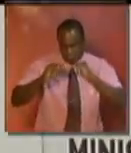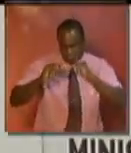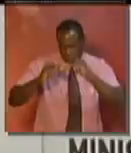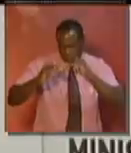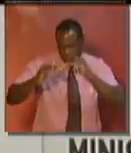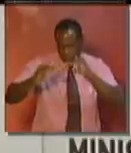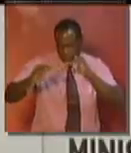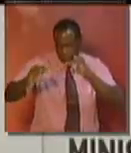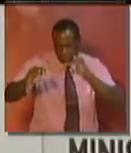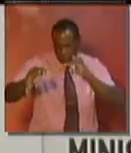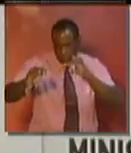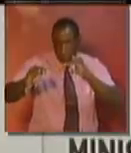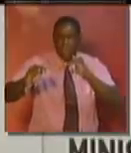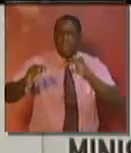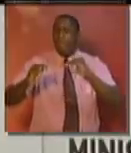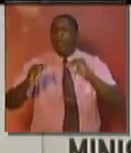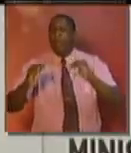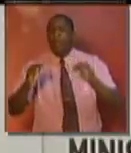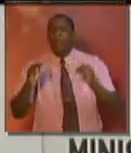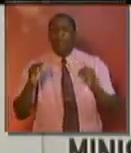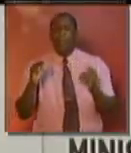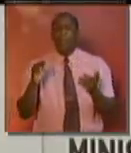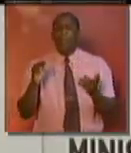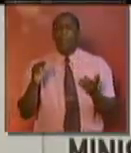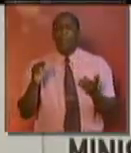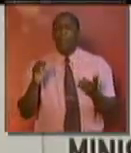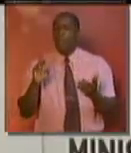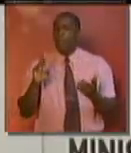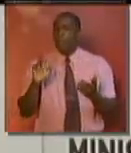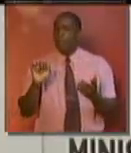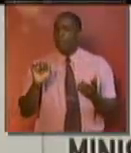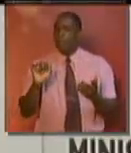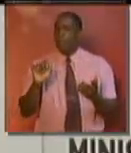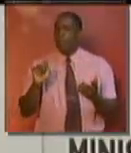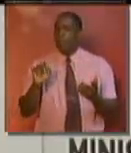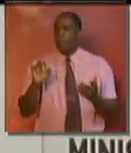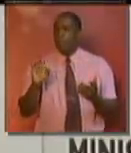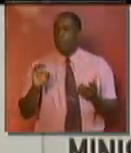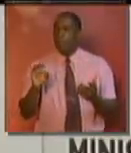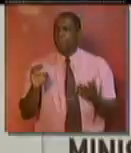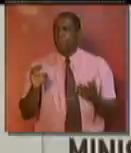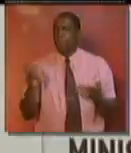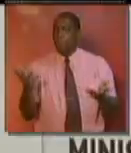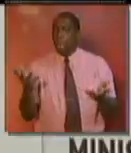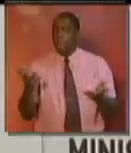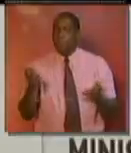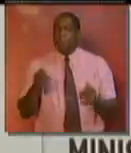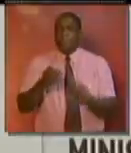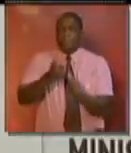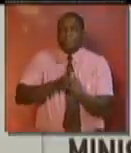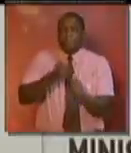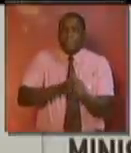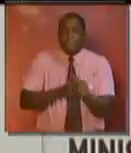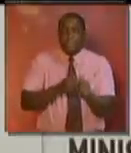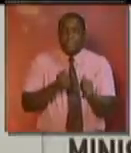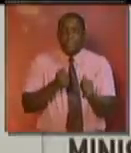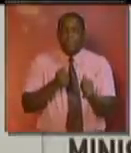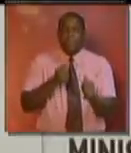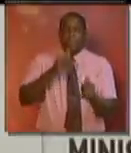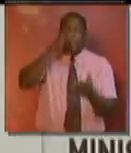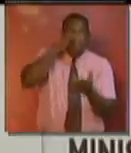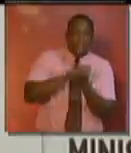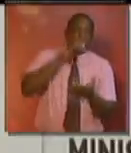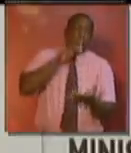have 2.1 children for excess deaths in your population to have a static population. Over